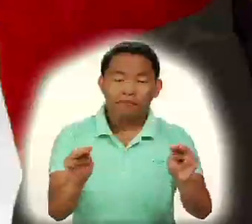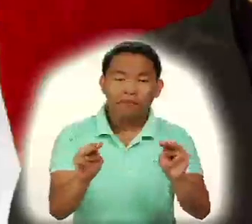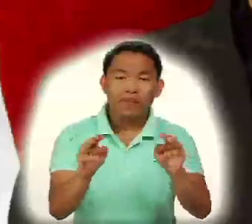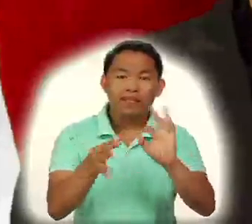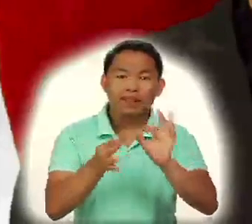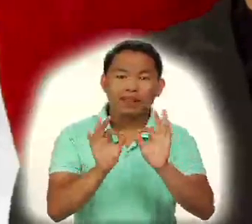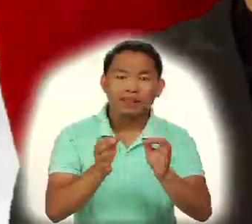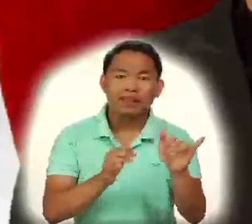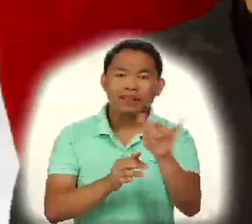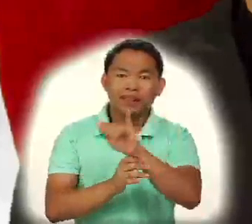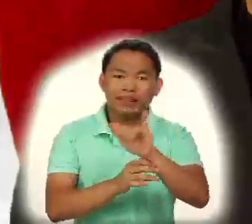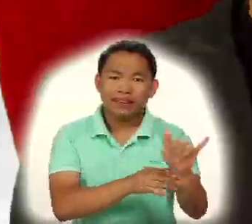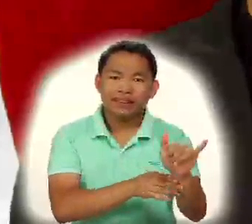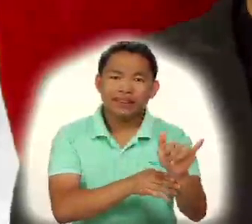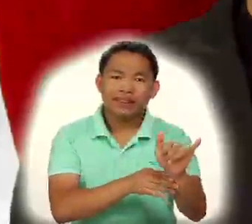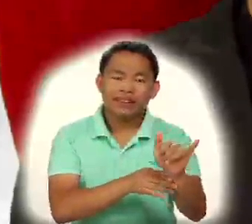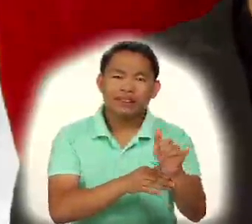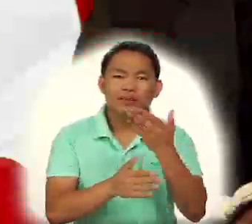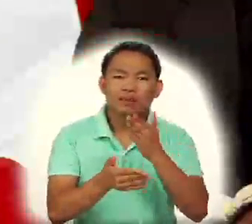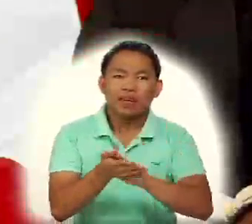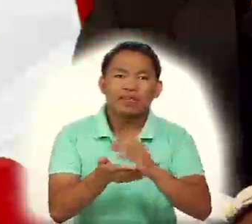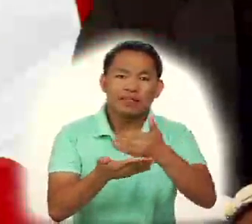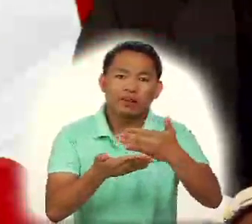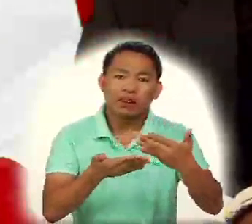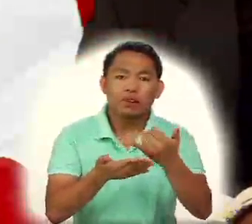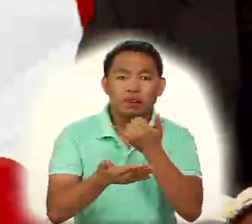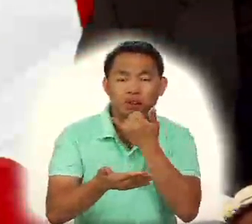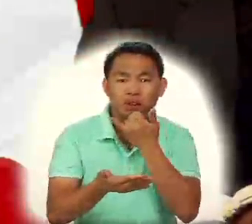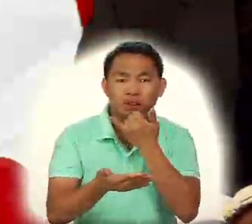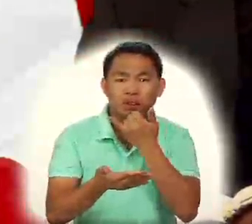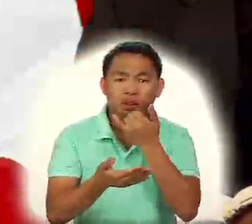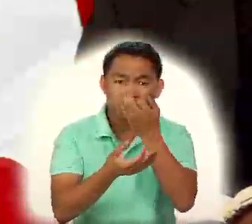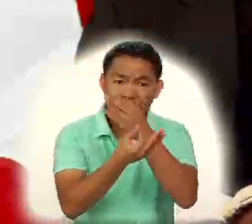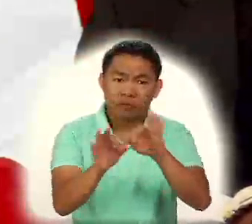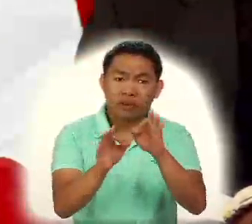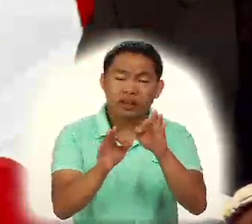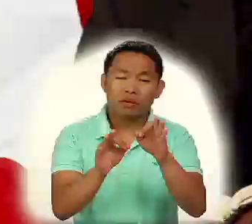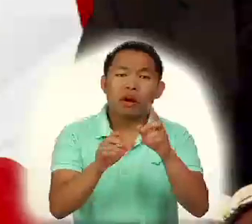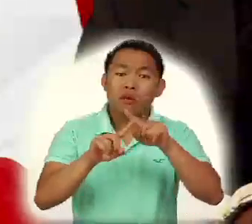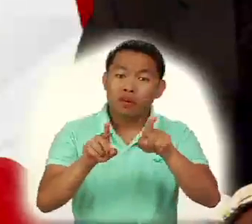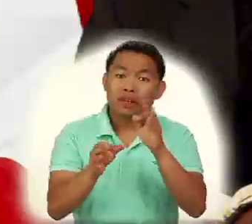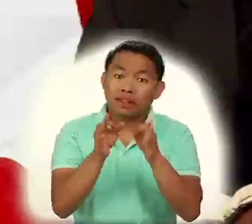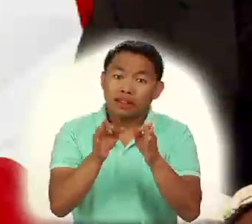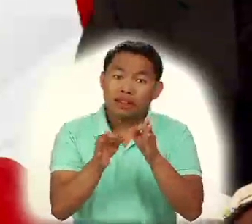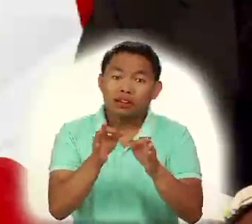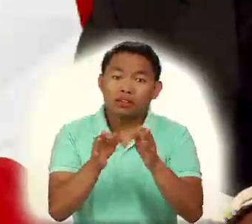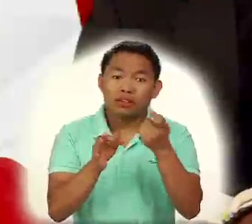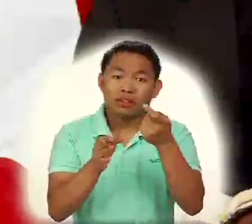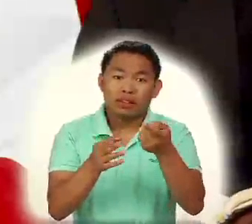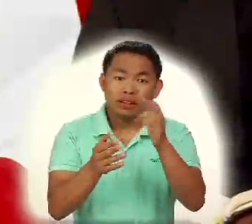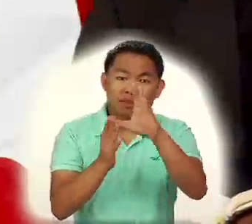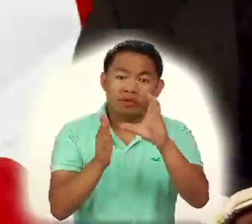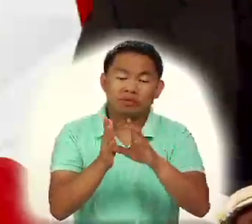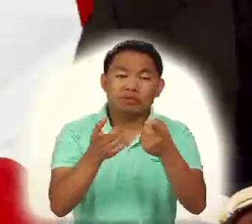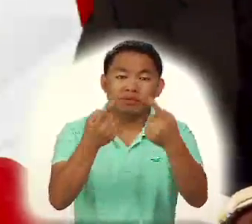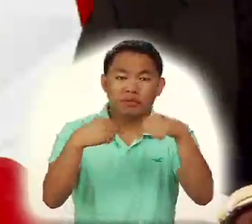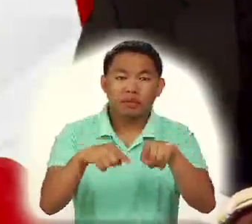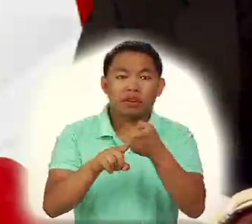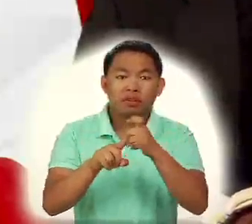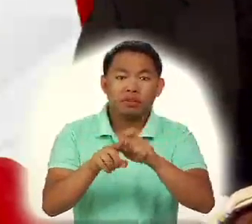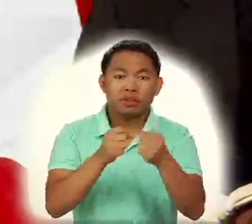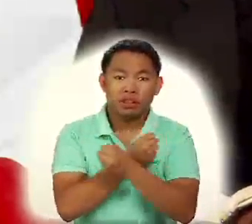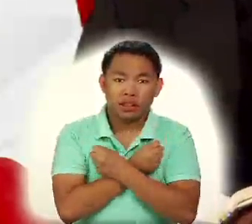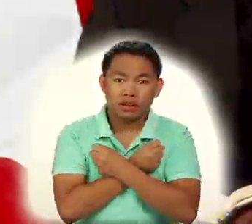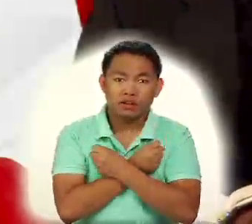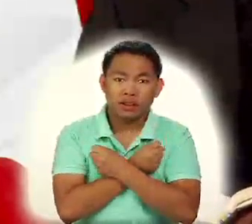as stifling their freedom. But if they remember that these commandments come from the